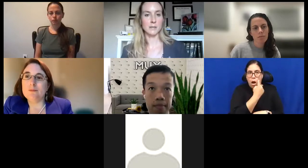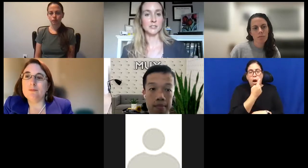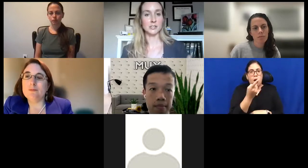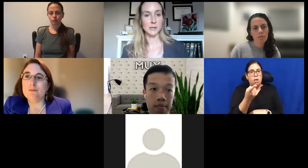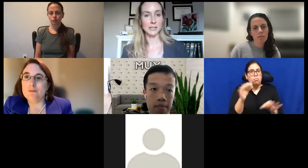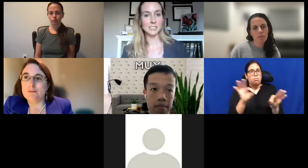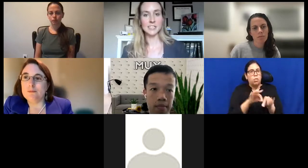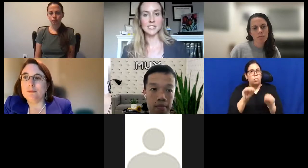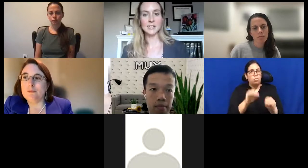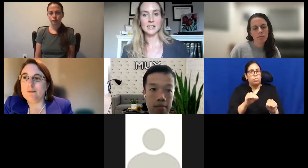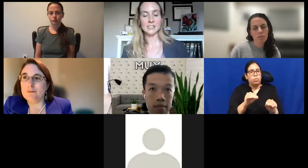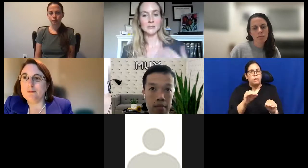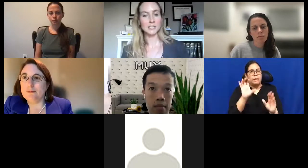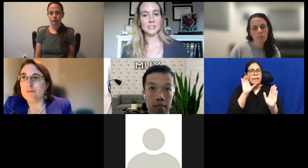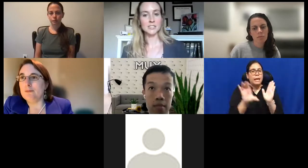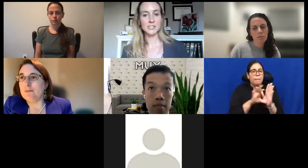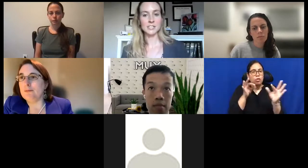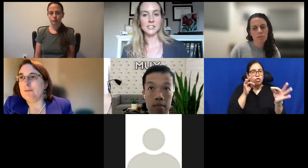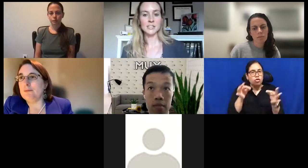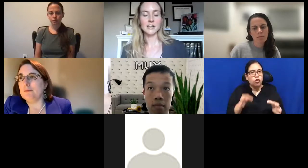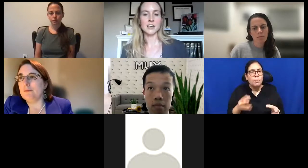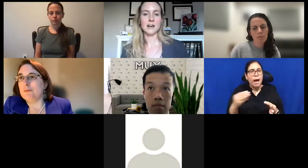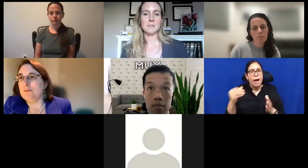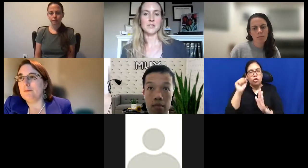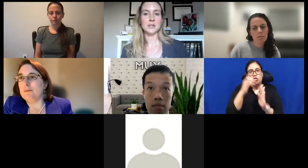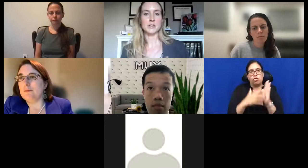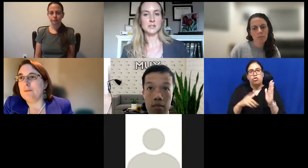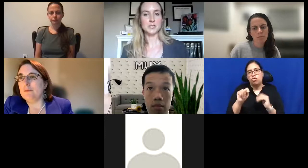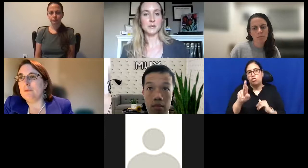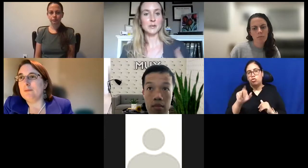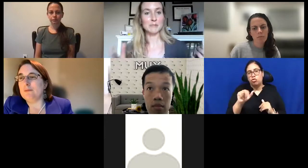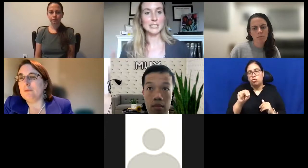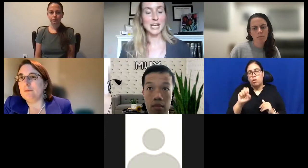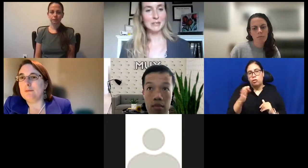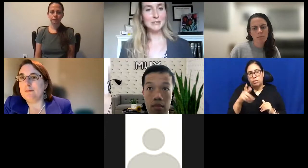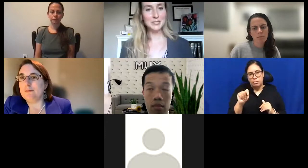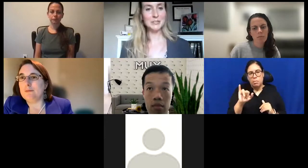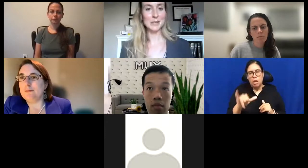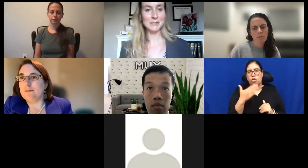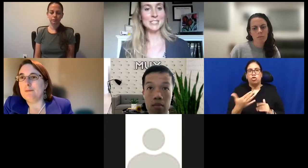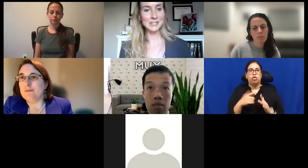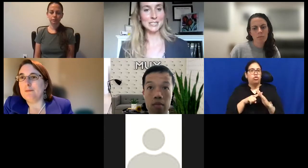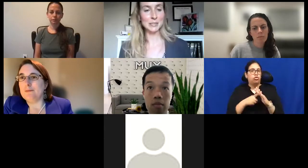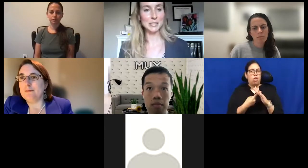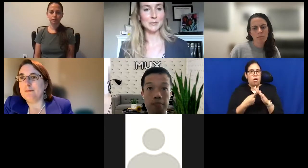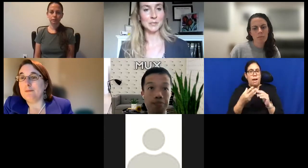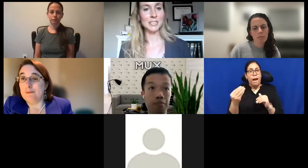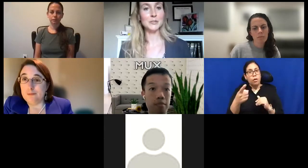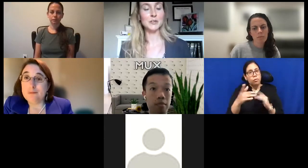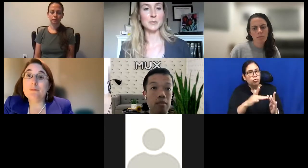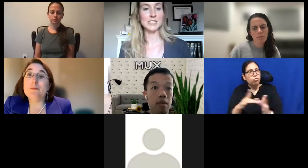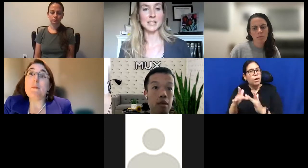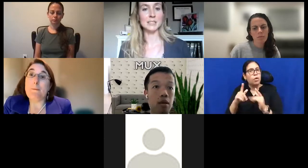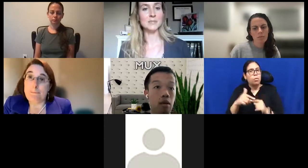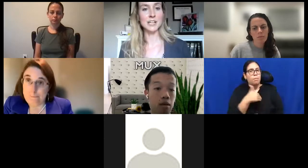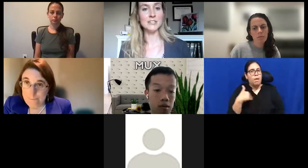in the comments, or on your website. That's a really great start. You can also reach out to members of the disability community